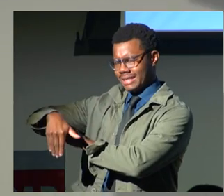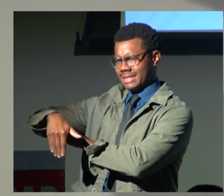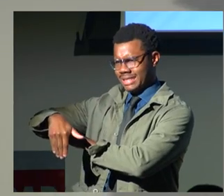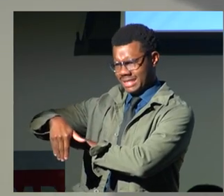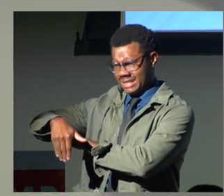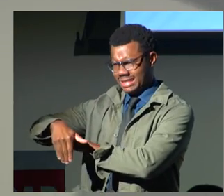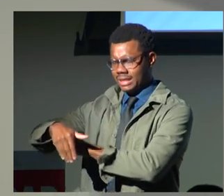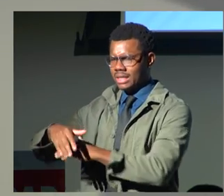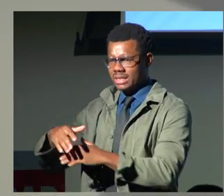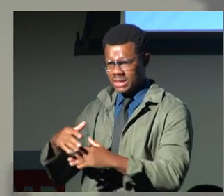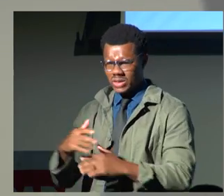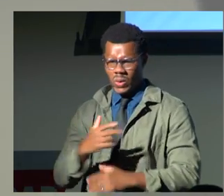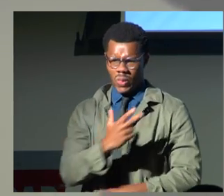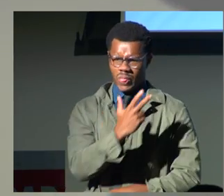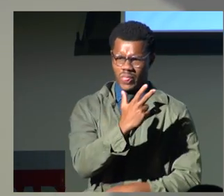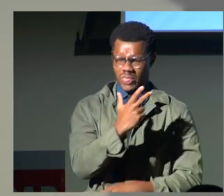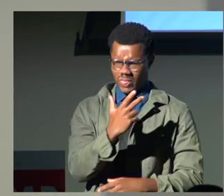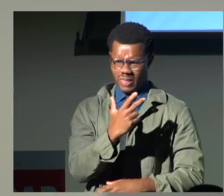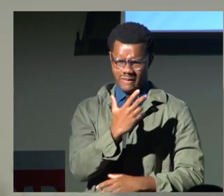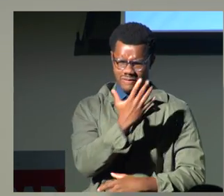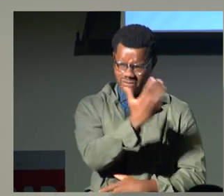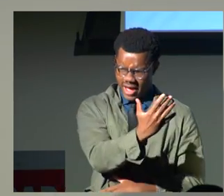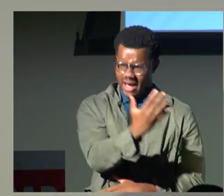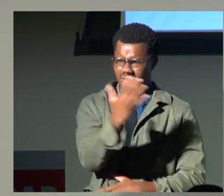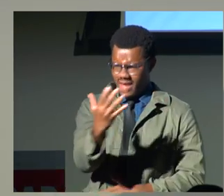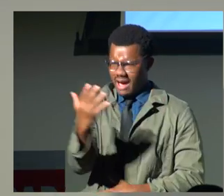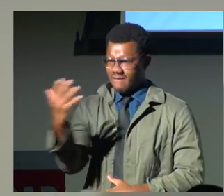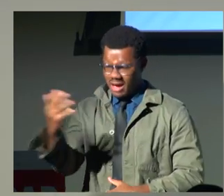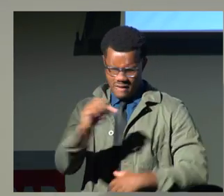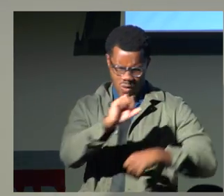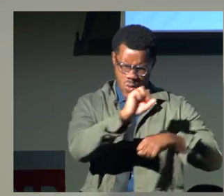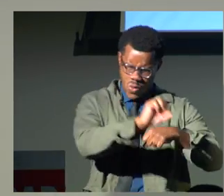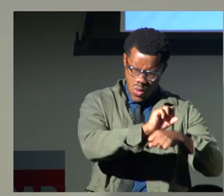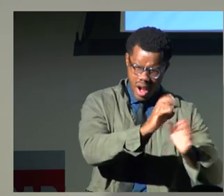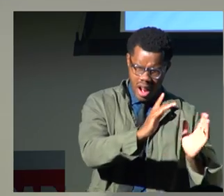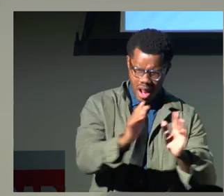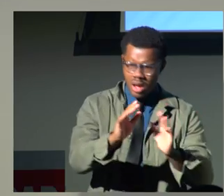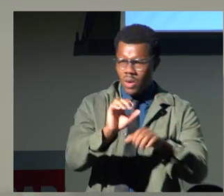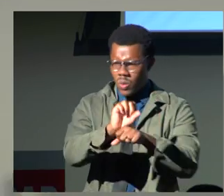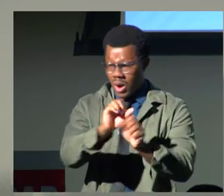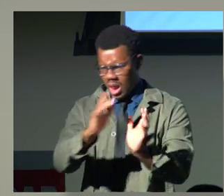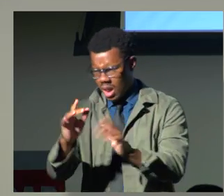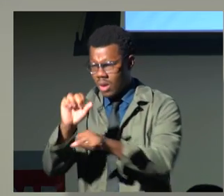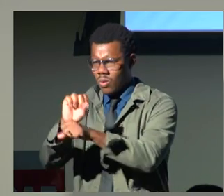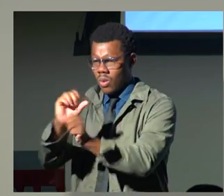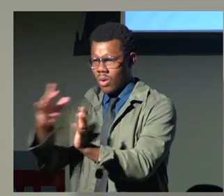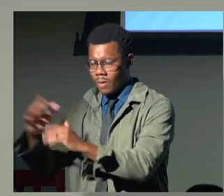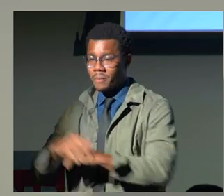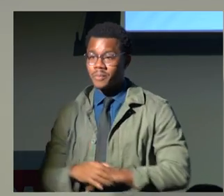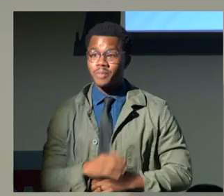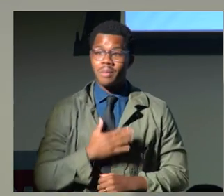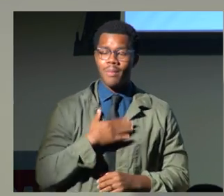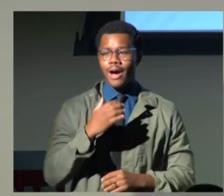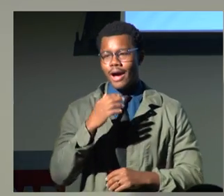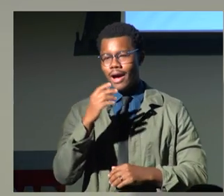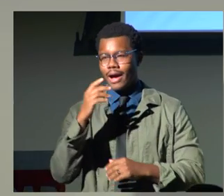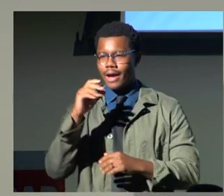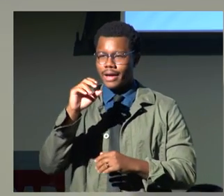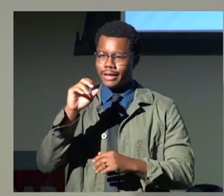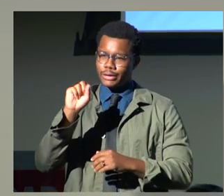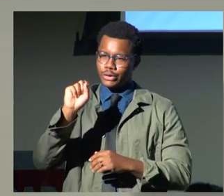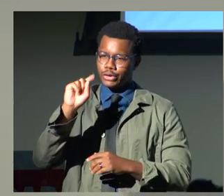it's 3 5-hour blocks. Now, on the other hand, in my studio, I have a chart that I've created, and the